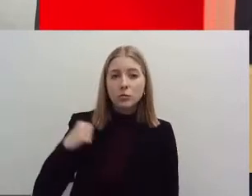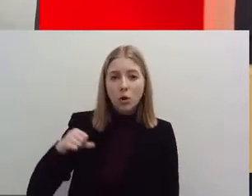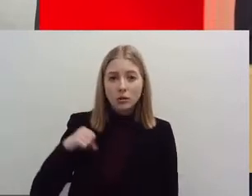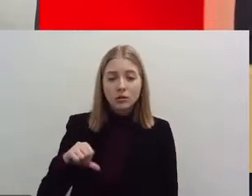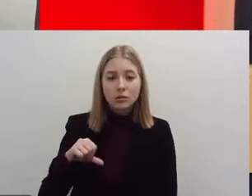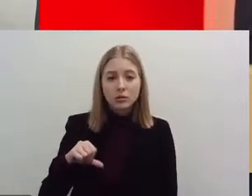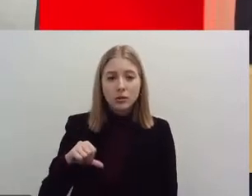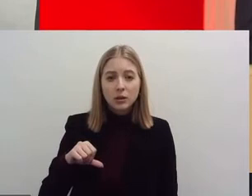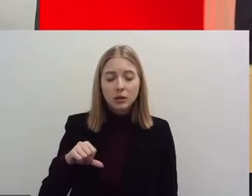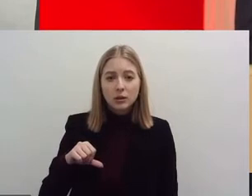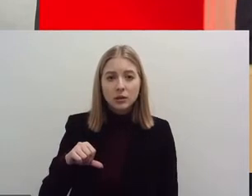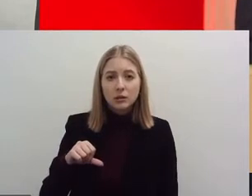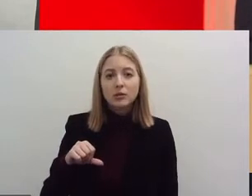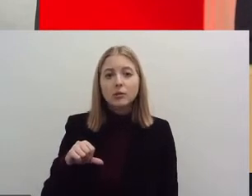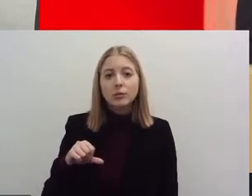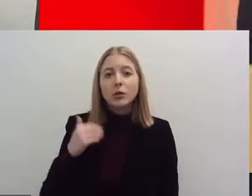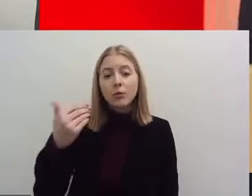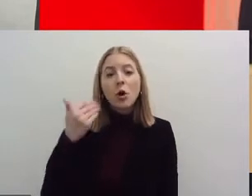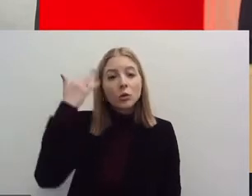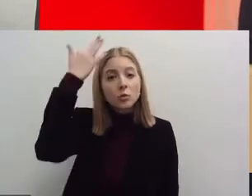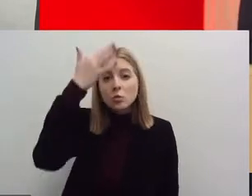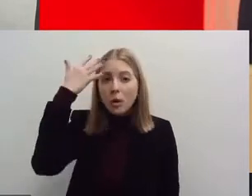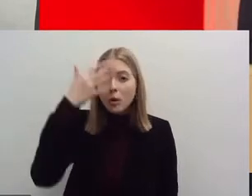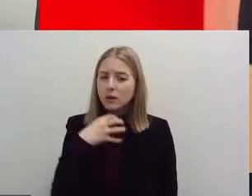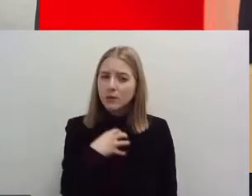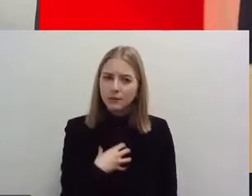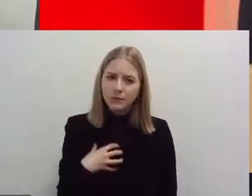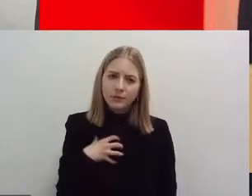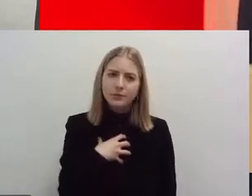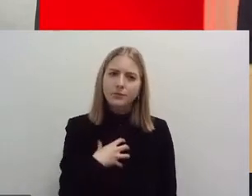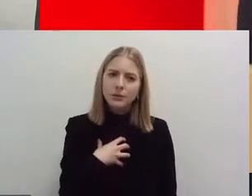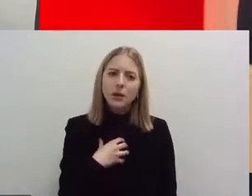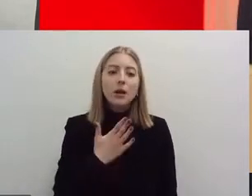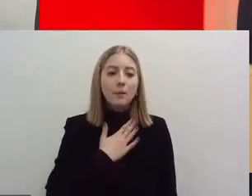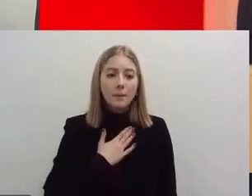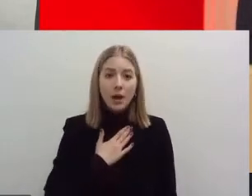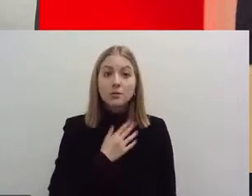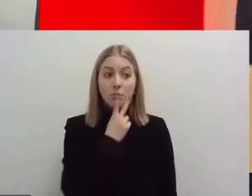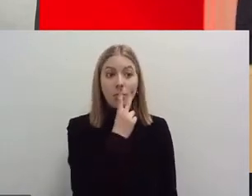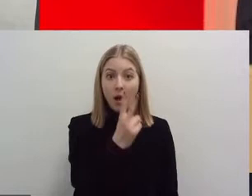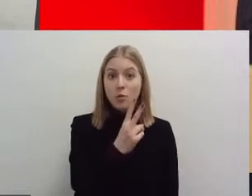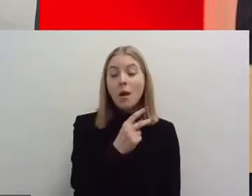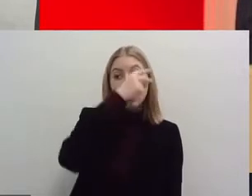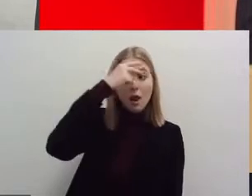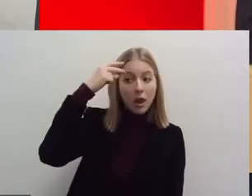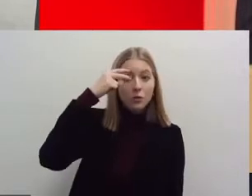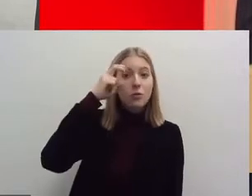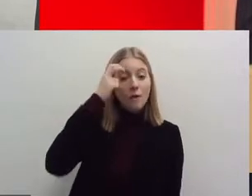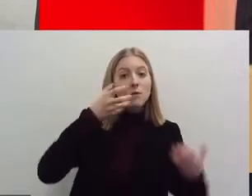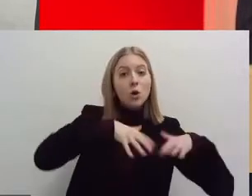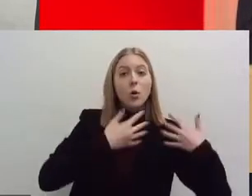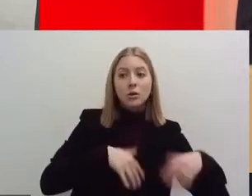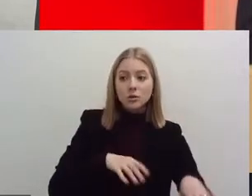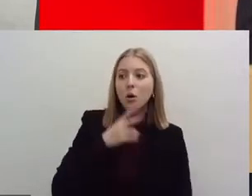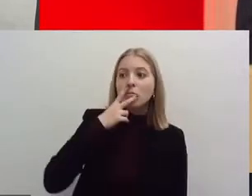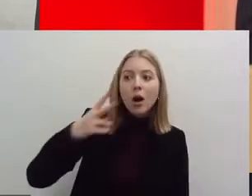your issues, improves their emotional health mostly. So to summarize everything, the